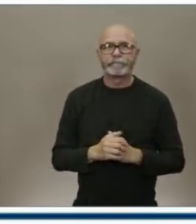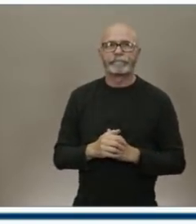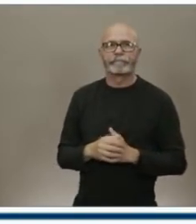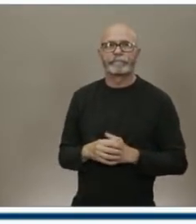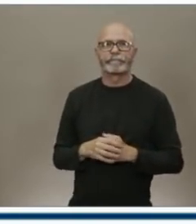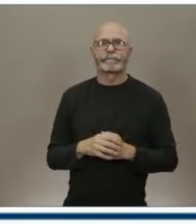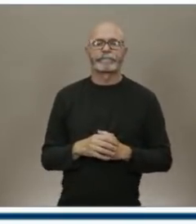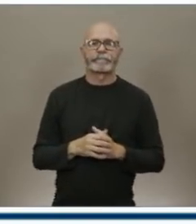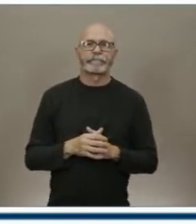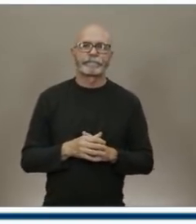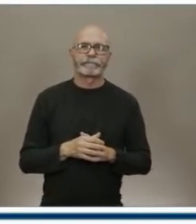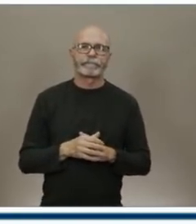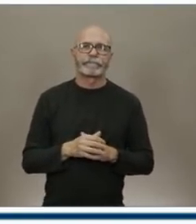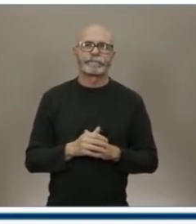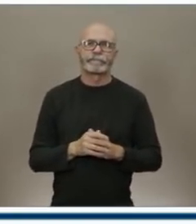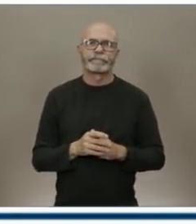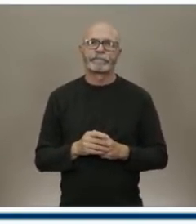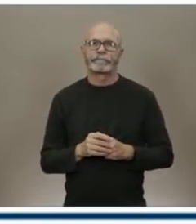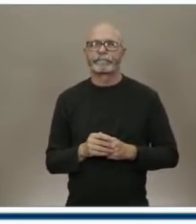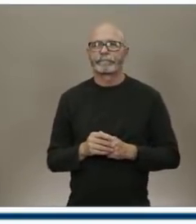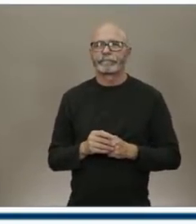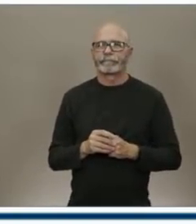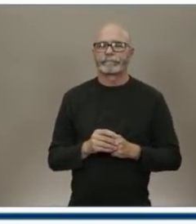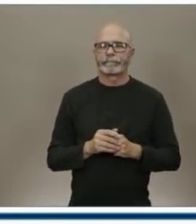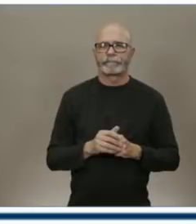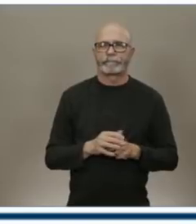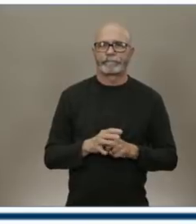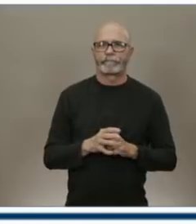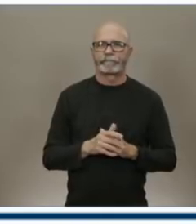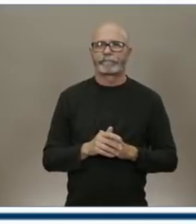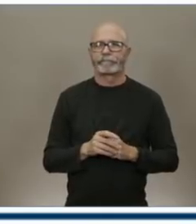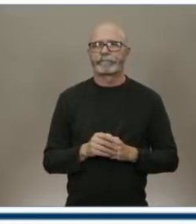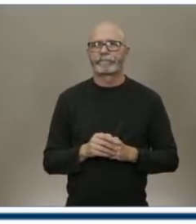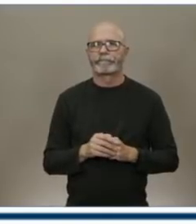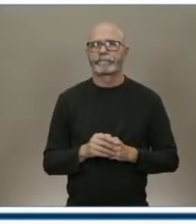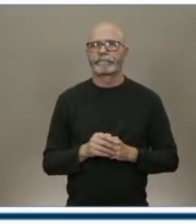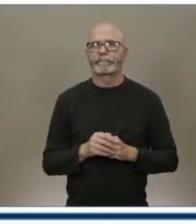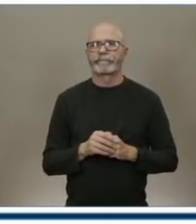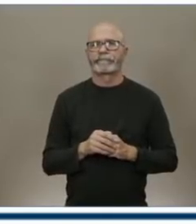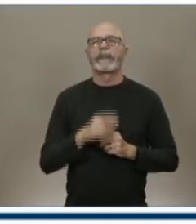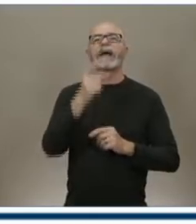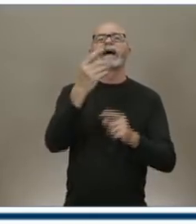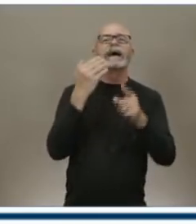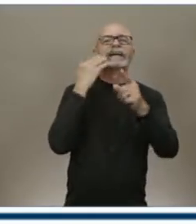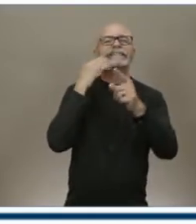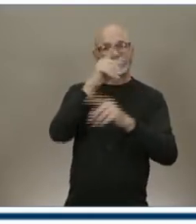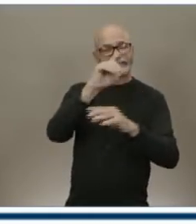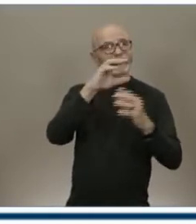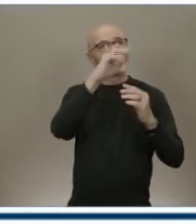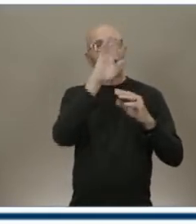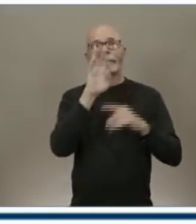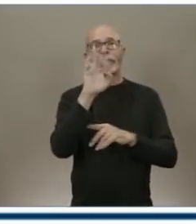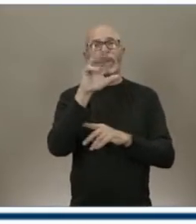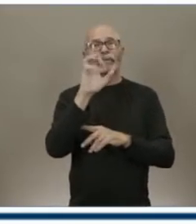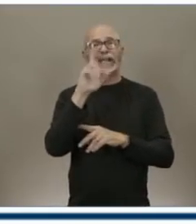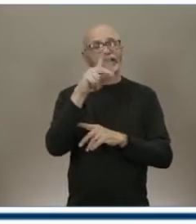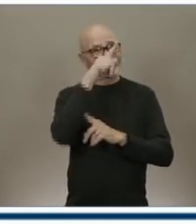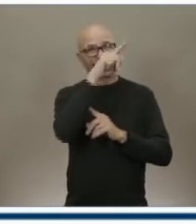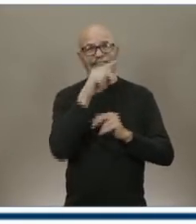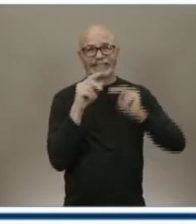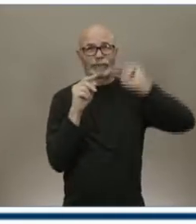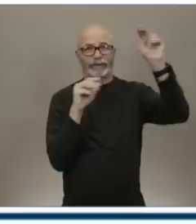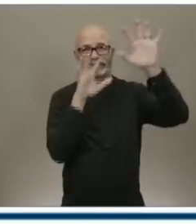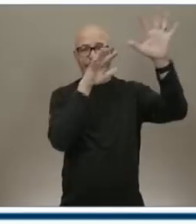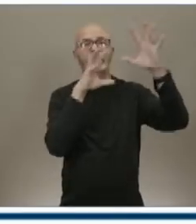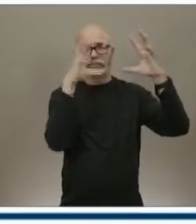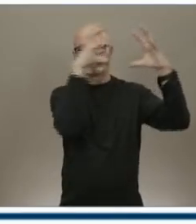Berwick. Do we, maybe that question was answered already, but do we know, do we have all the tests from all the